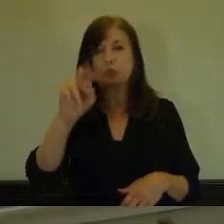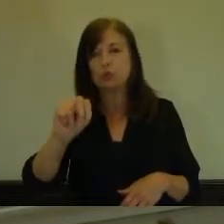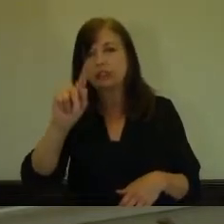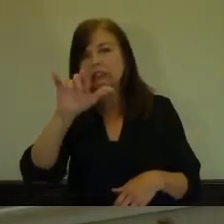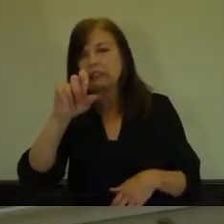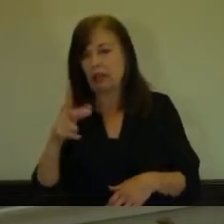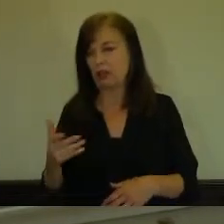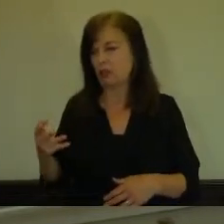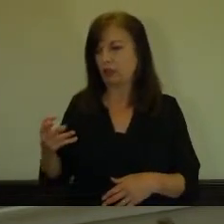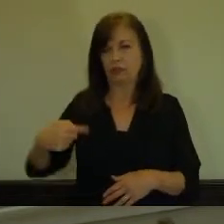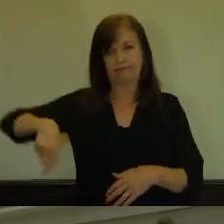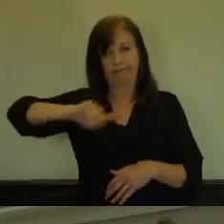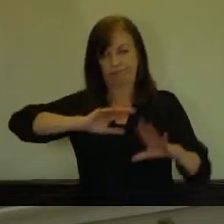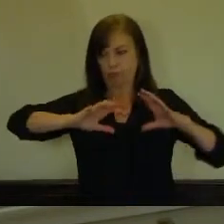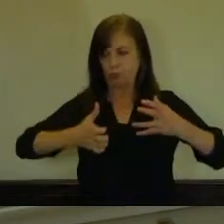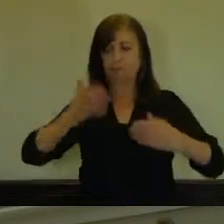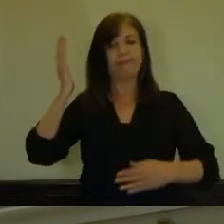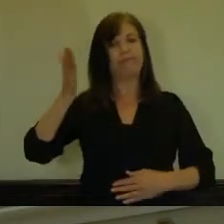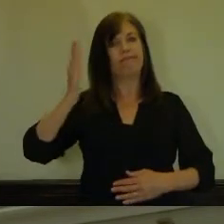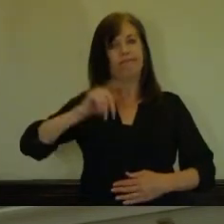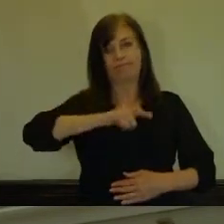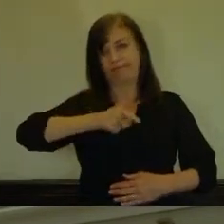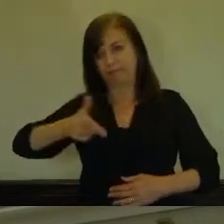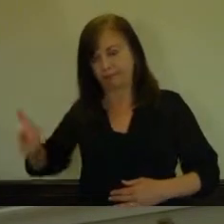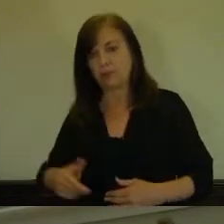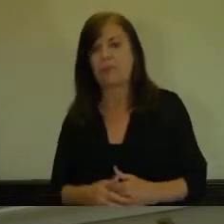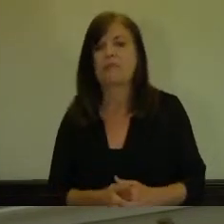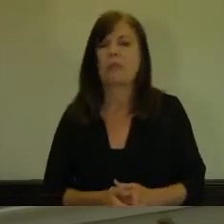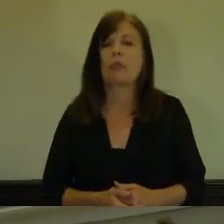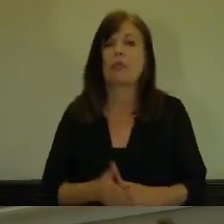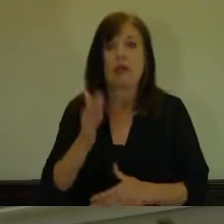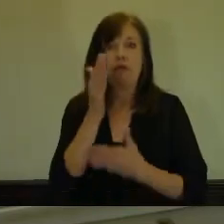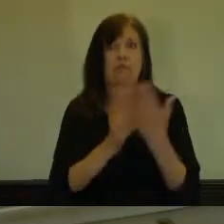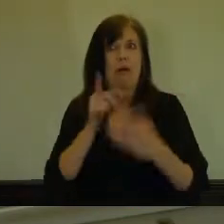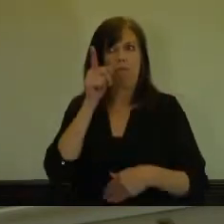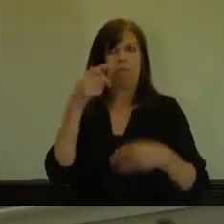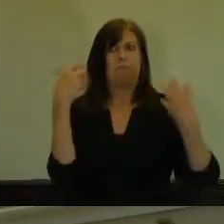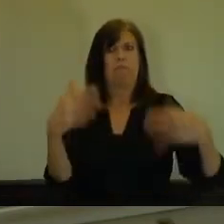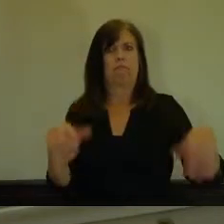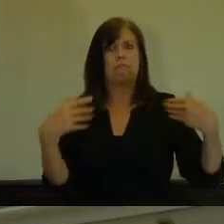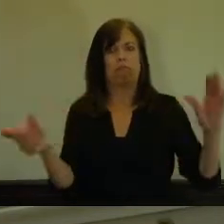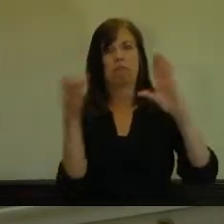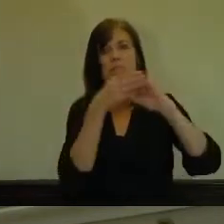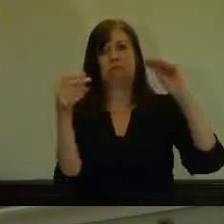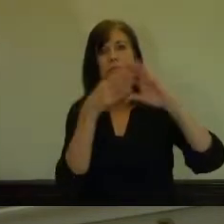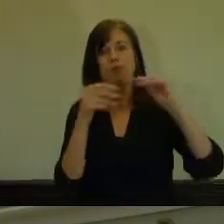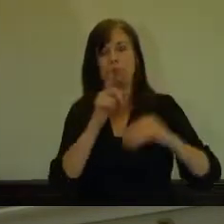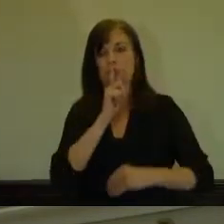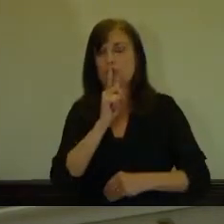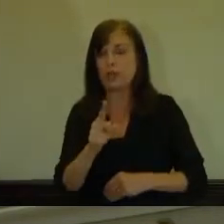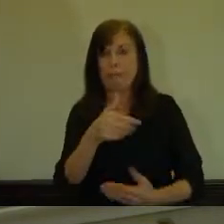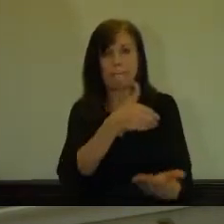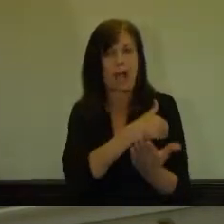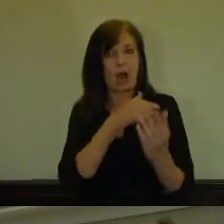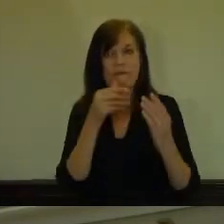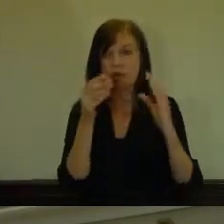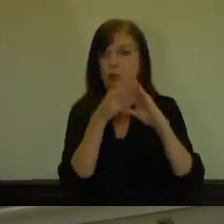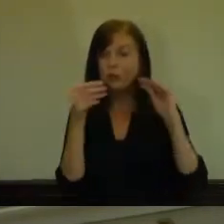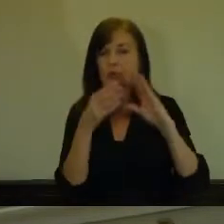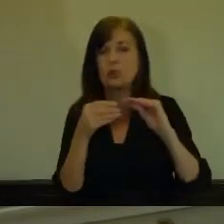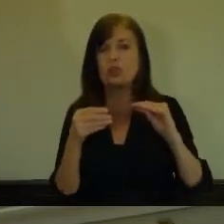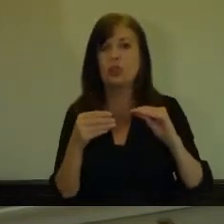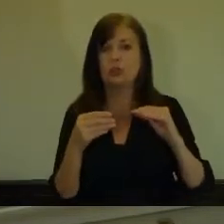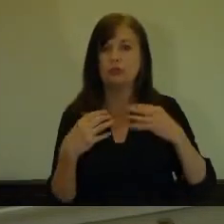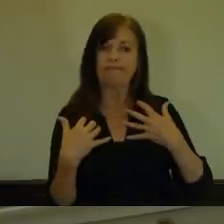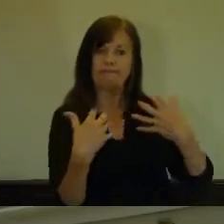spoke. And they shared some really powerful, which I think are prophetic words, with the crowd